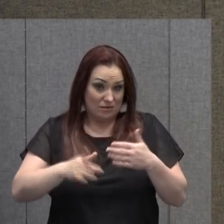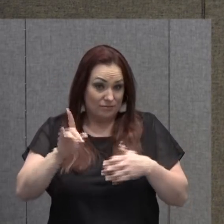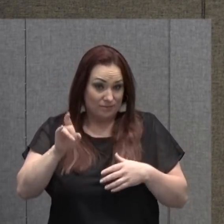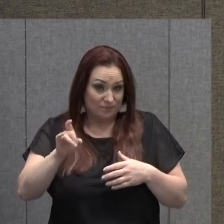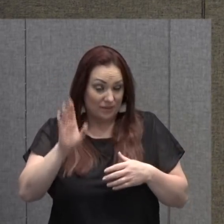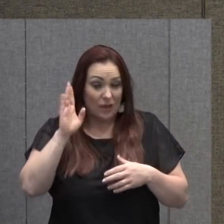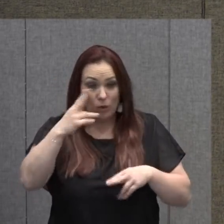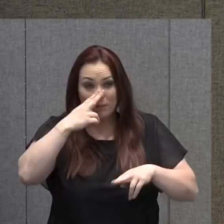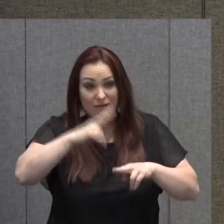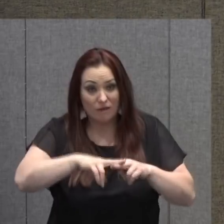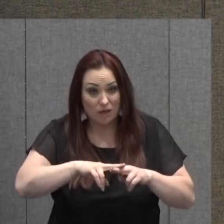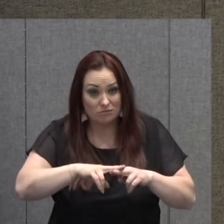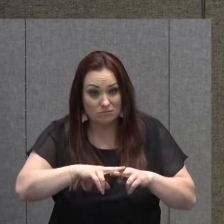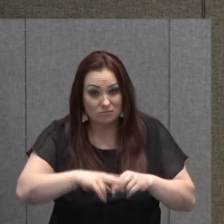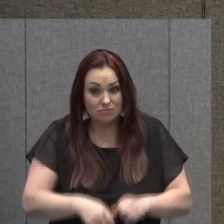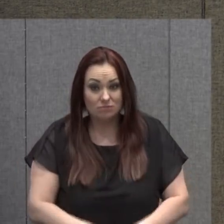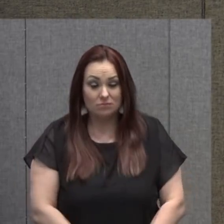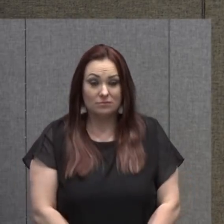it'll be fun.